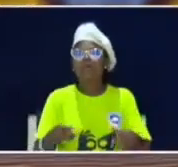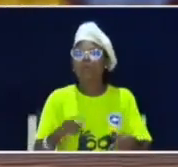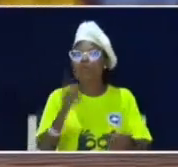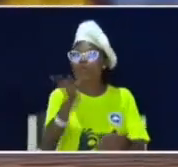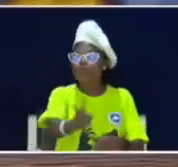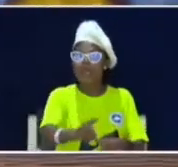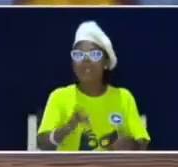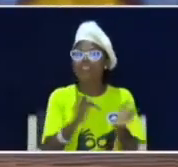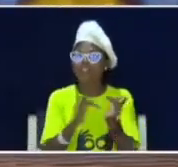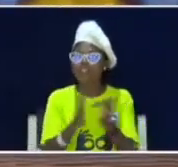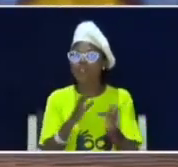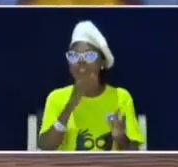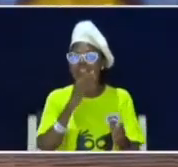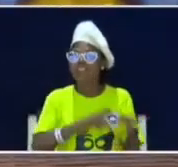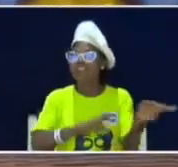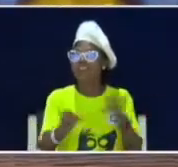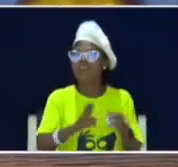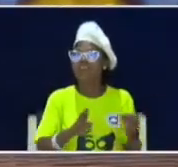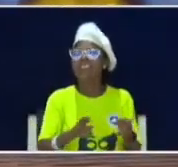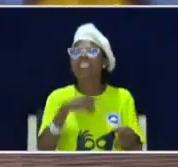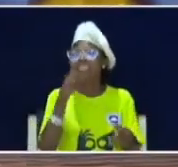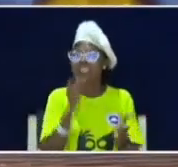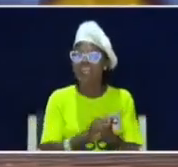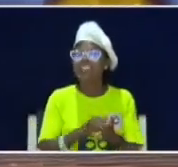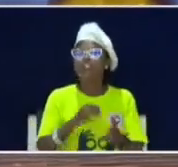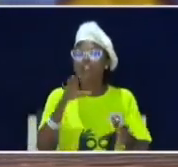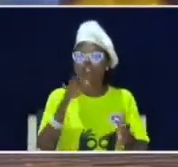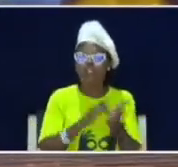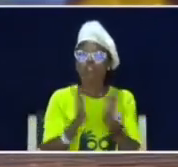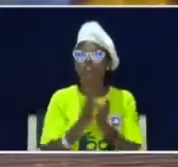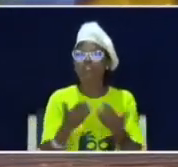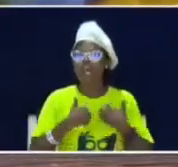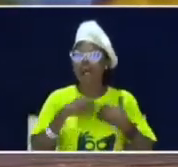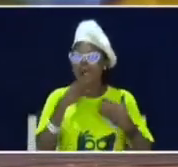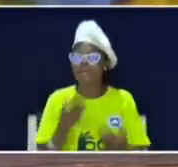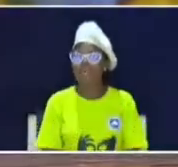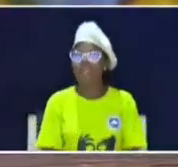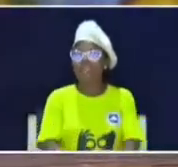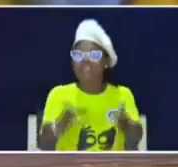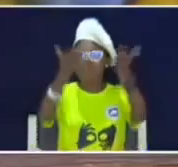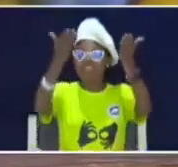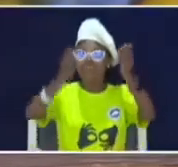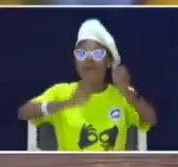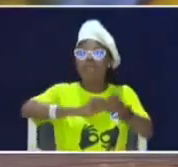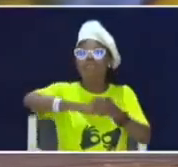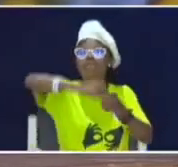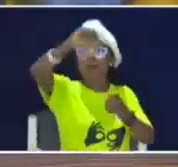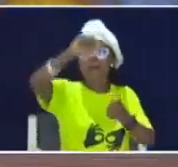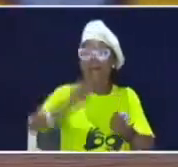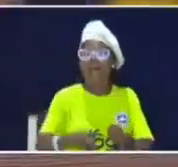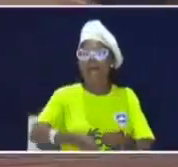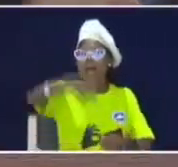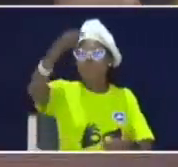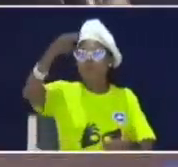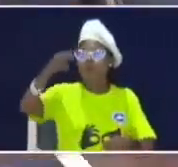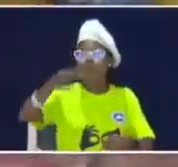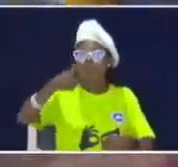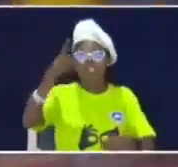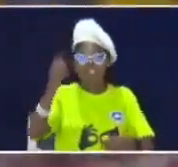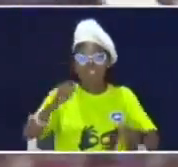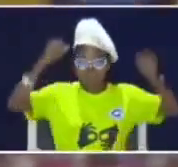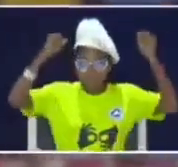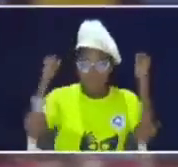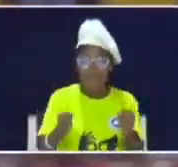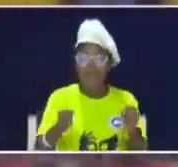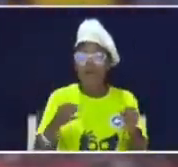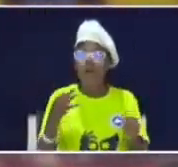The Bible says Jesus has been lifted far above principalities and power. So if this Jesus can carry